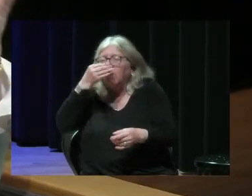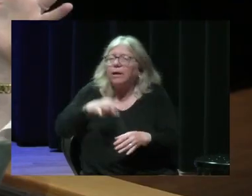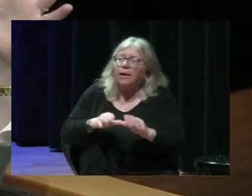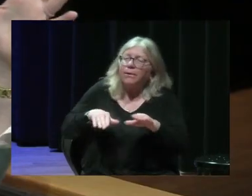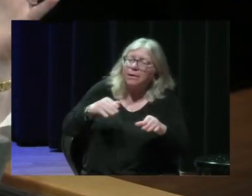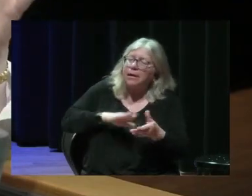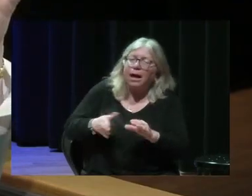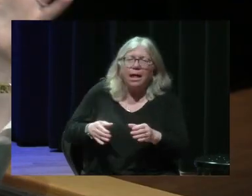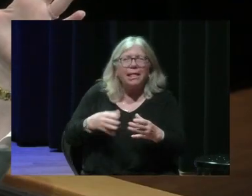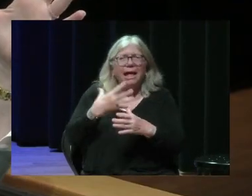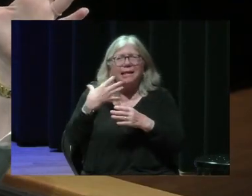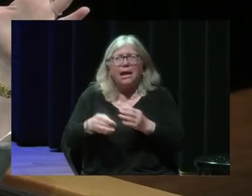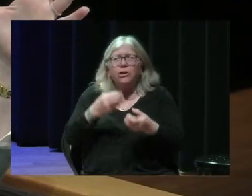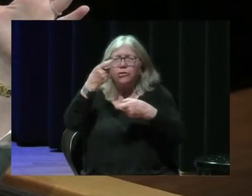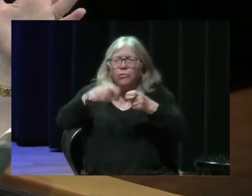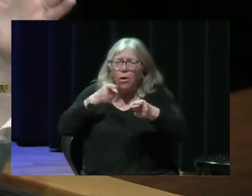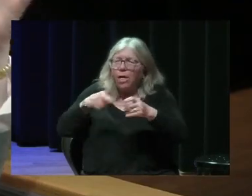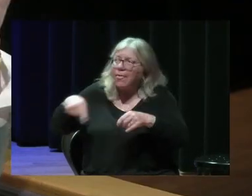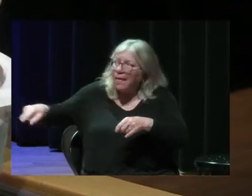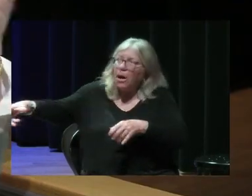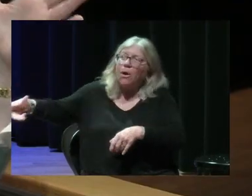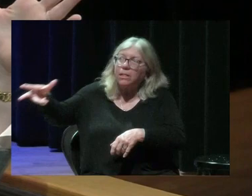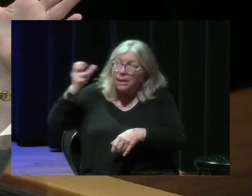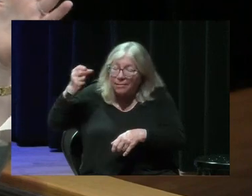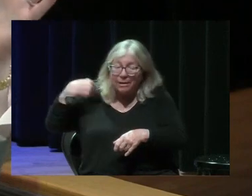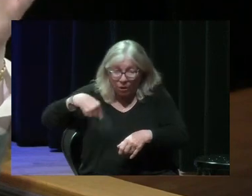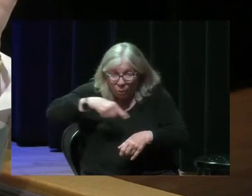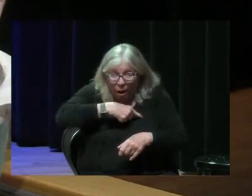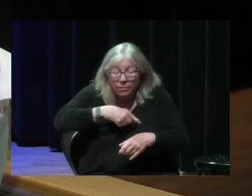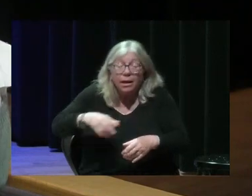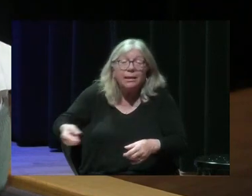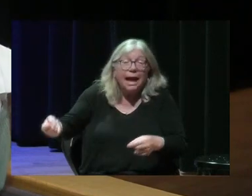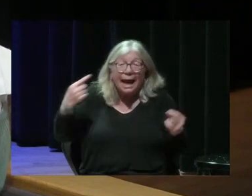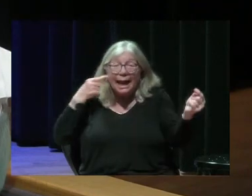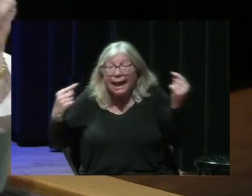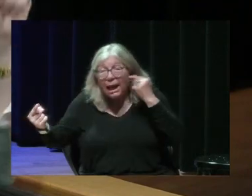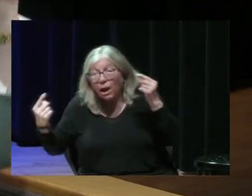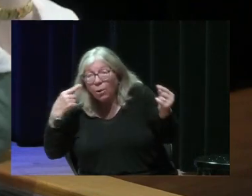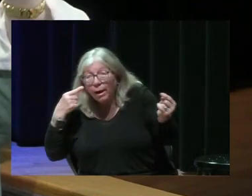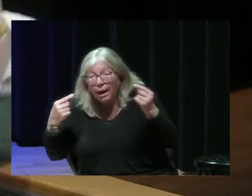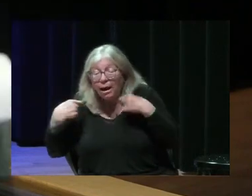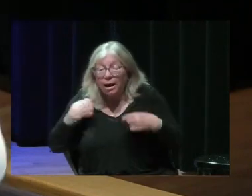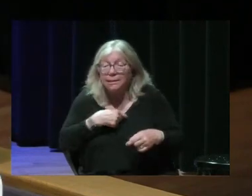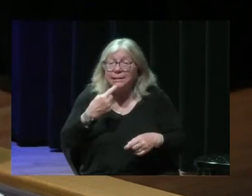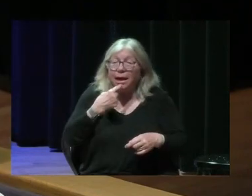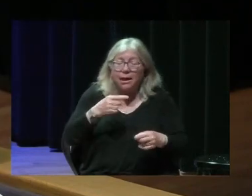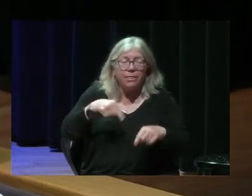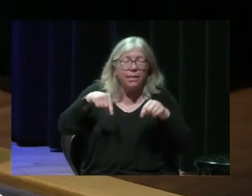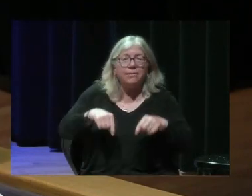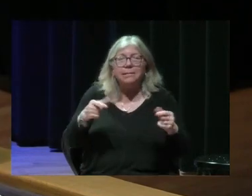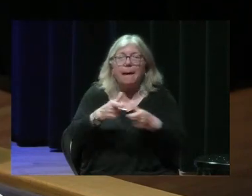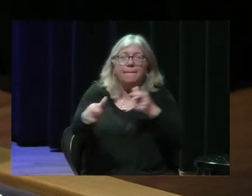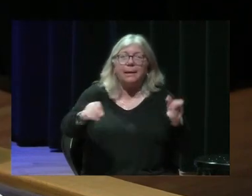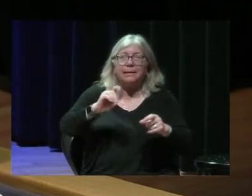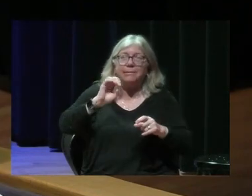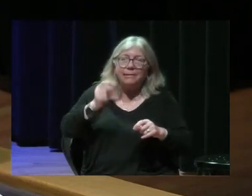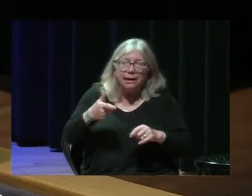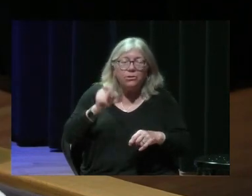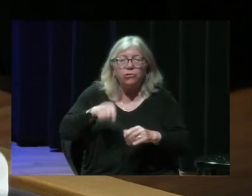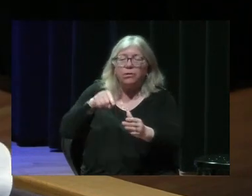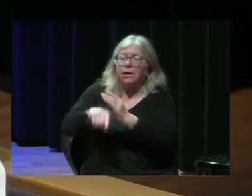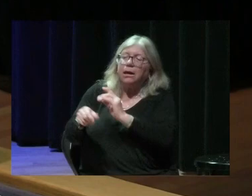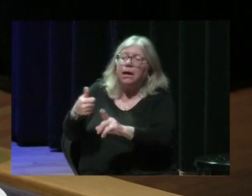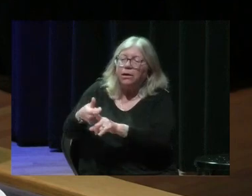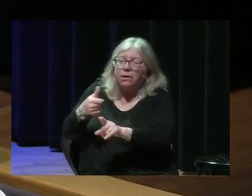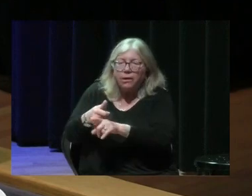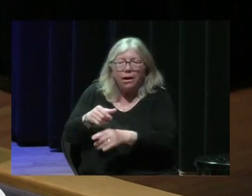are listening to us. They are listening to us. They are hearing us say, this is such a big deal. You should kill yourself over it.